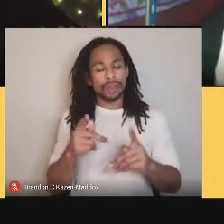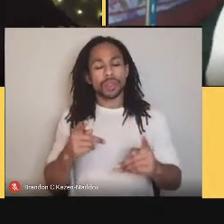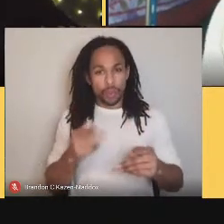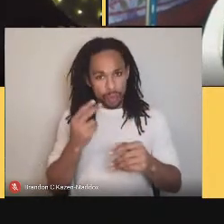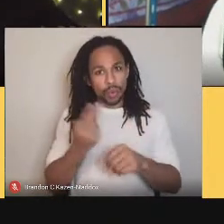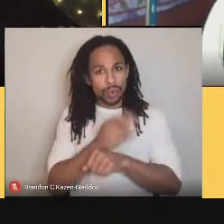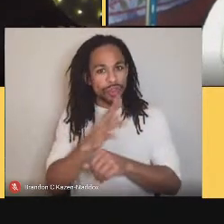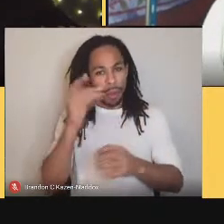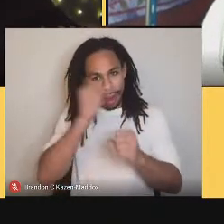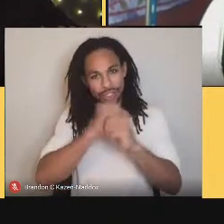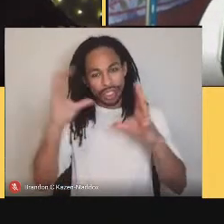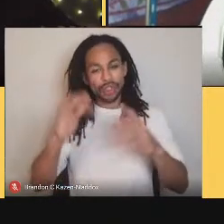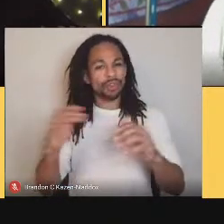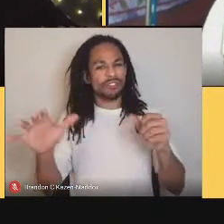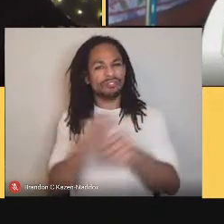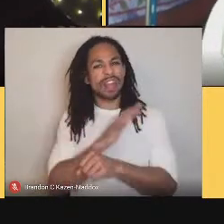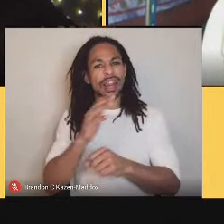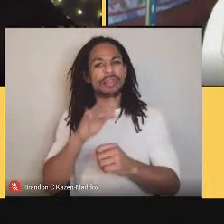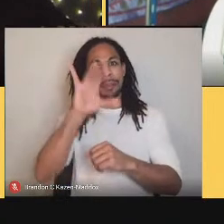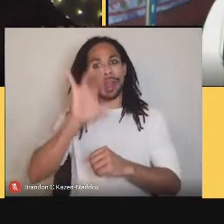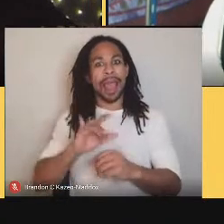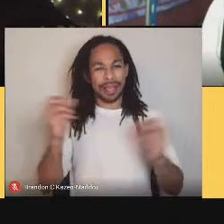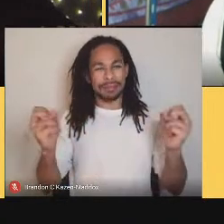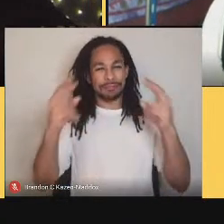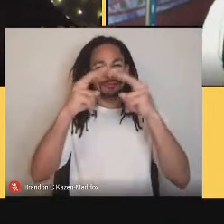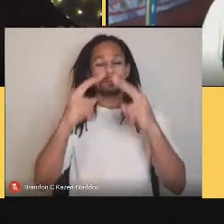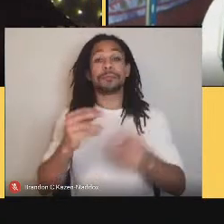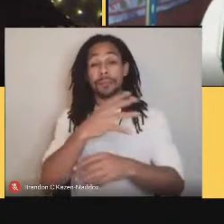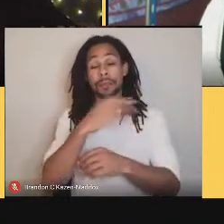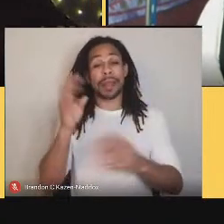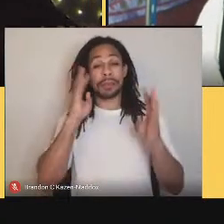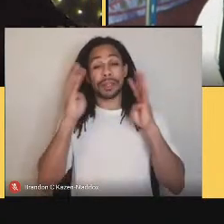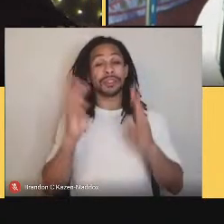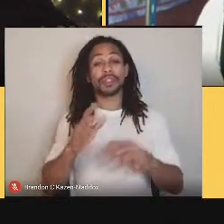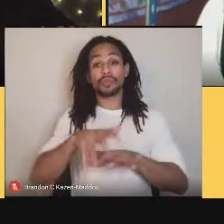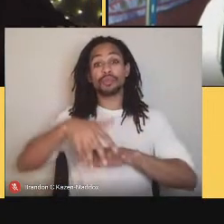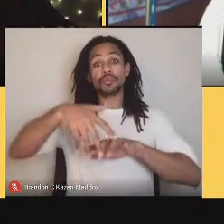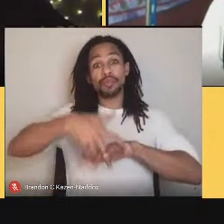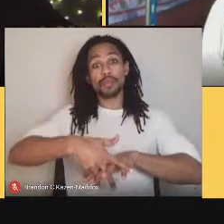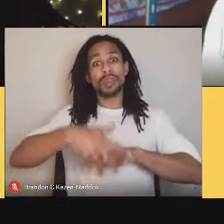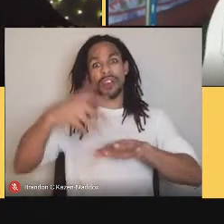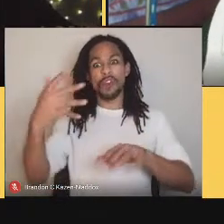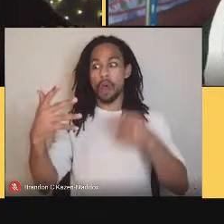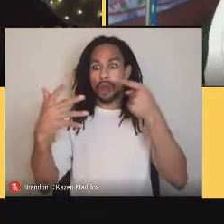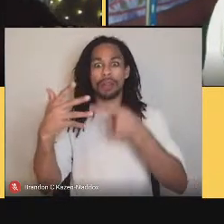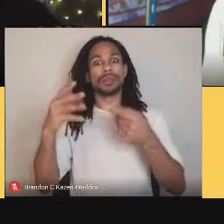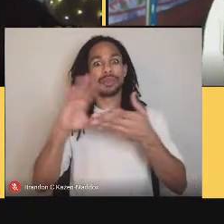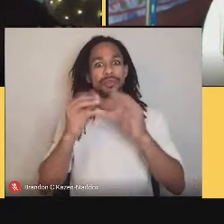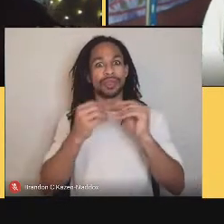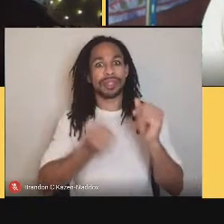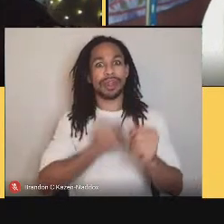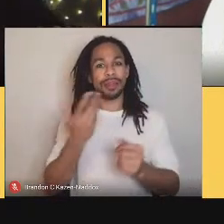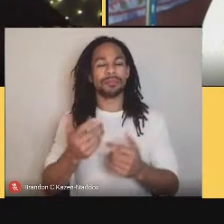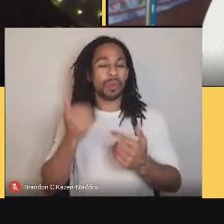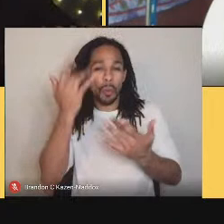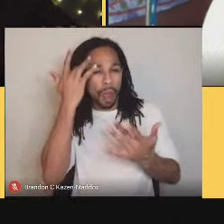After all, imagination is the root of all storytelling. What's the fun of having it if you never get to use it?